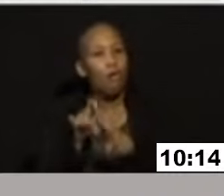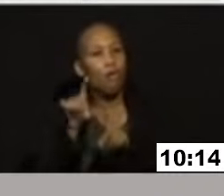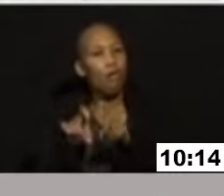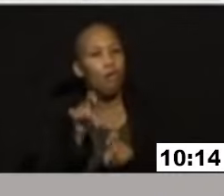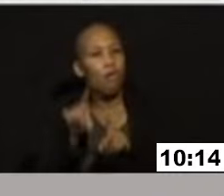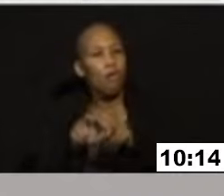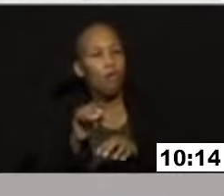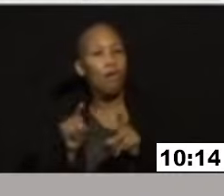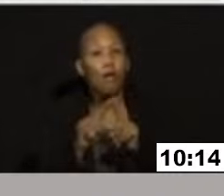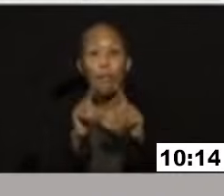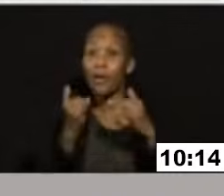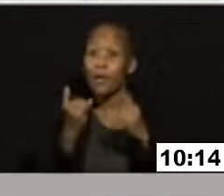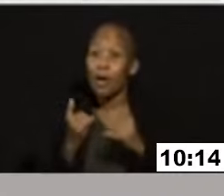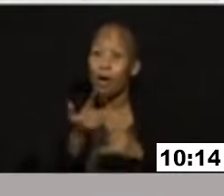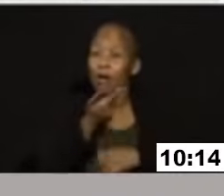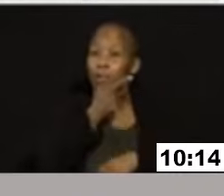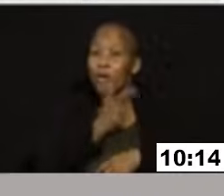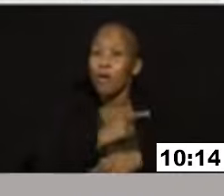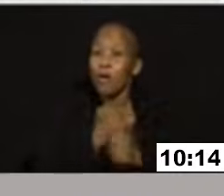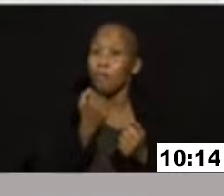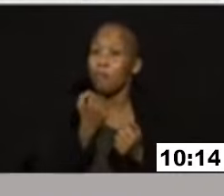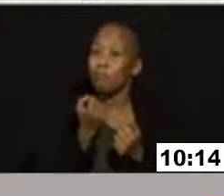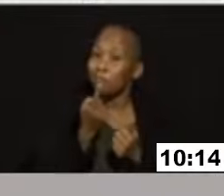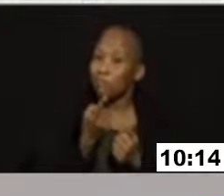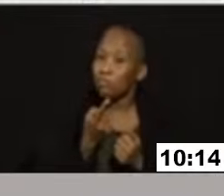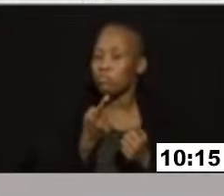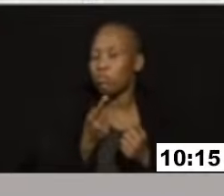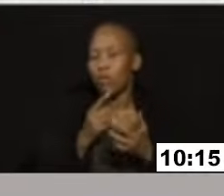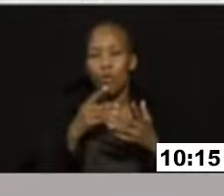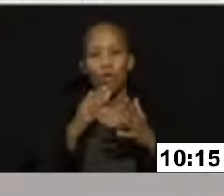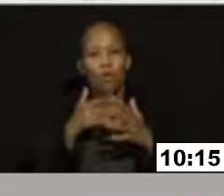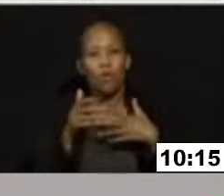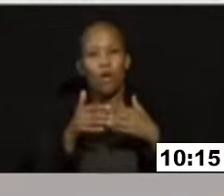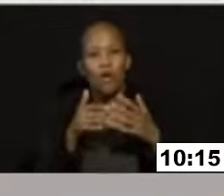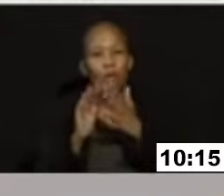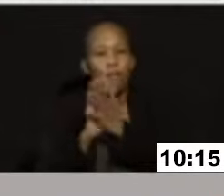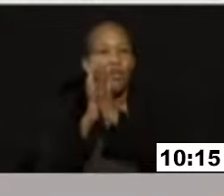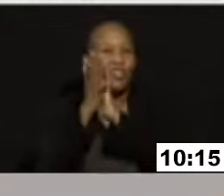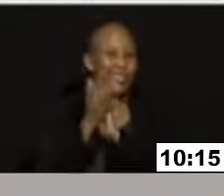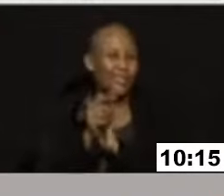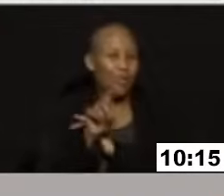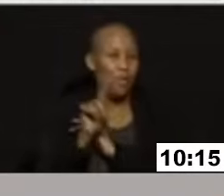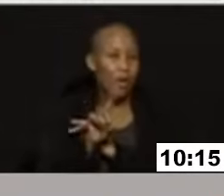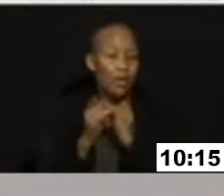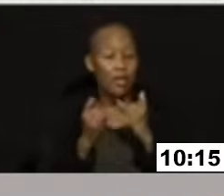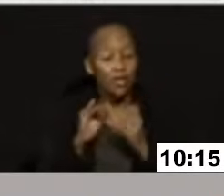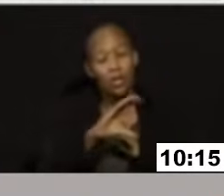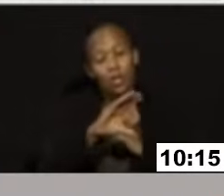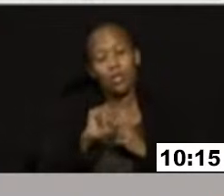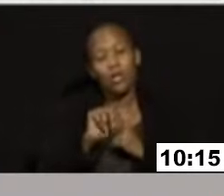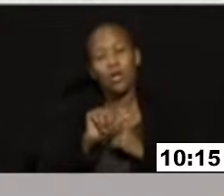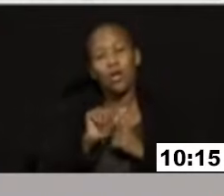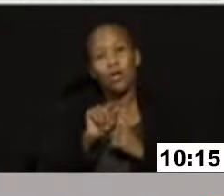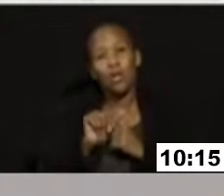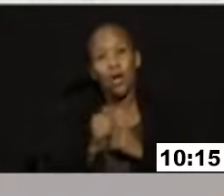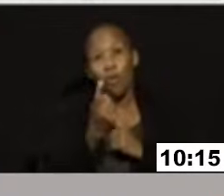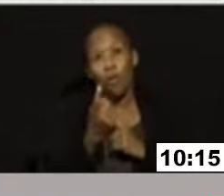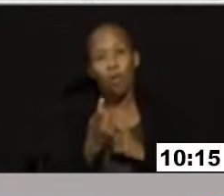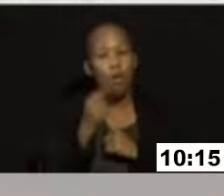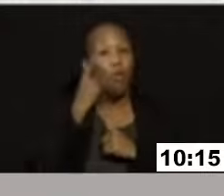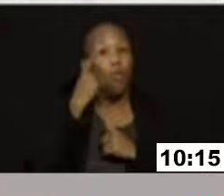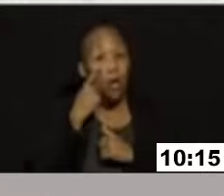any prejudice that there may be, and we submit there's none, can't be cured by the Kalata group calling a witness to give